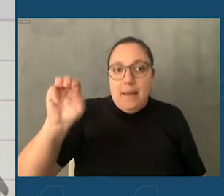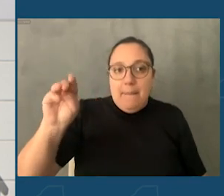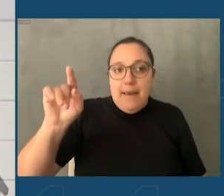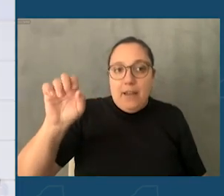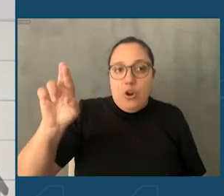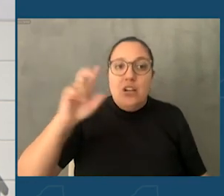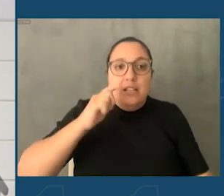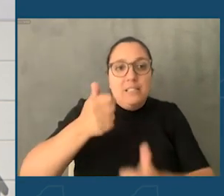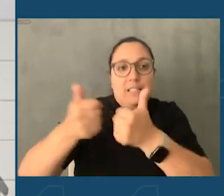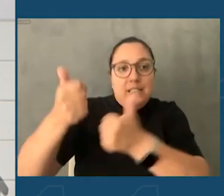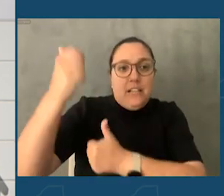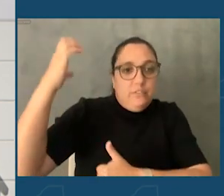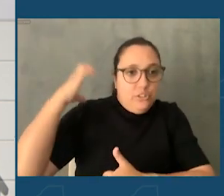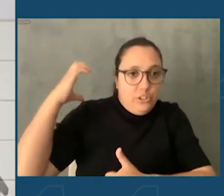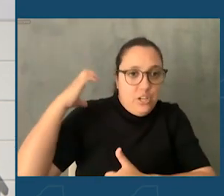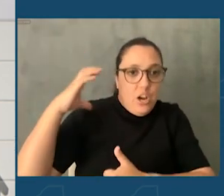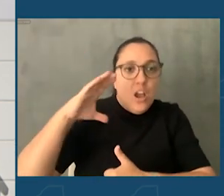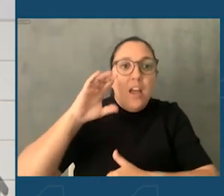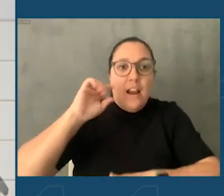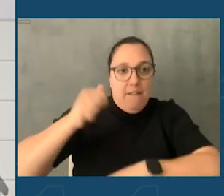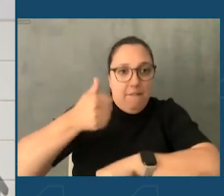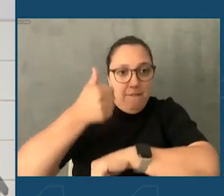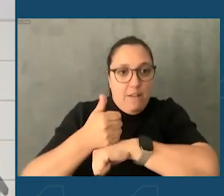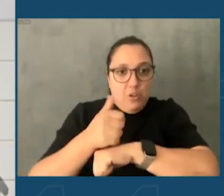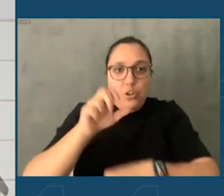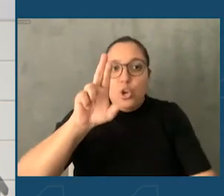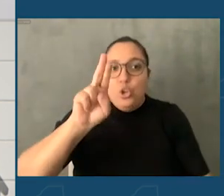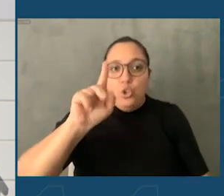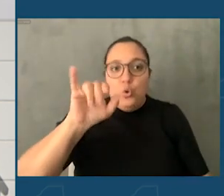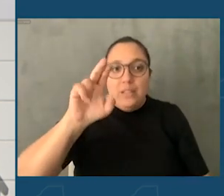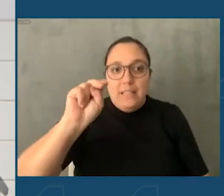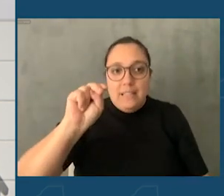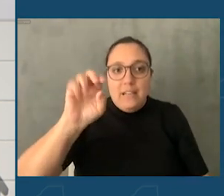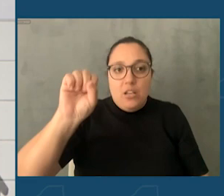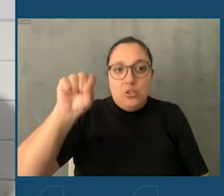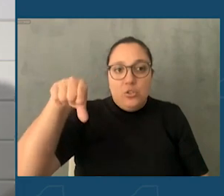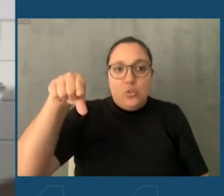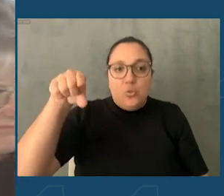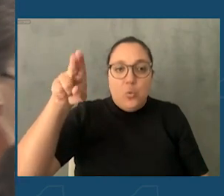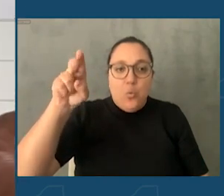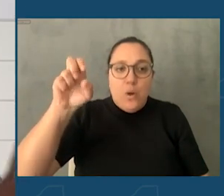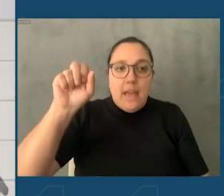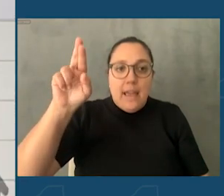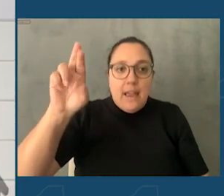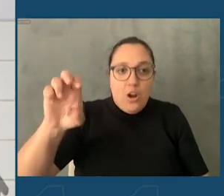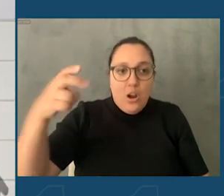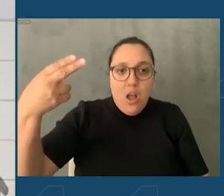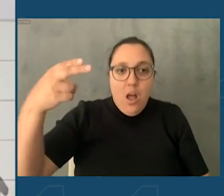and founder of Union Square Hospitality. So, Danny.